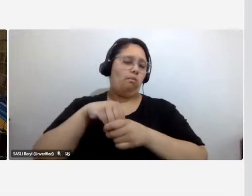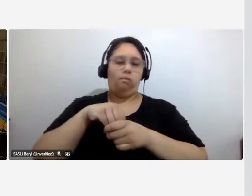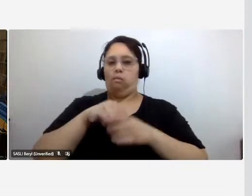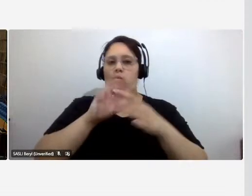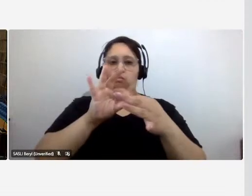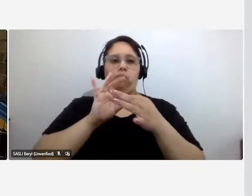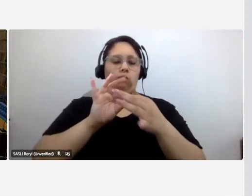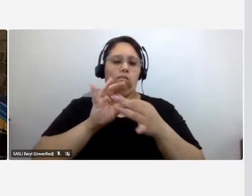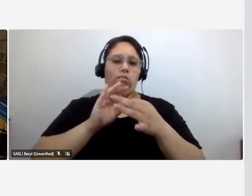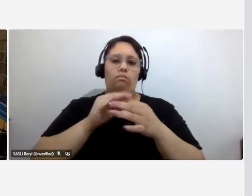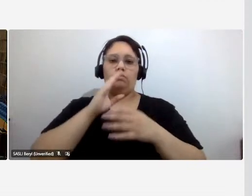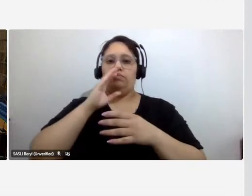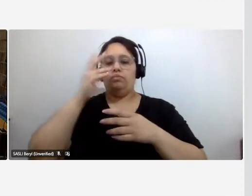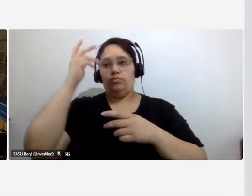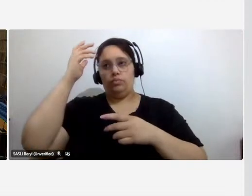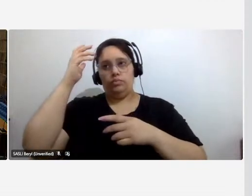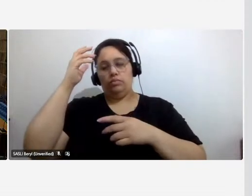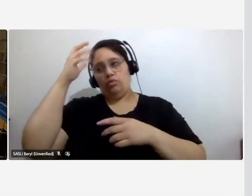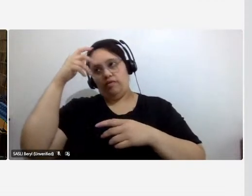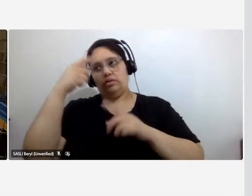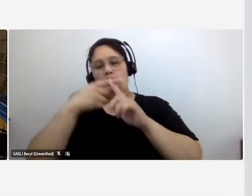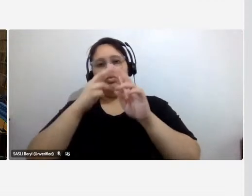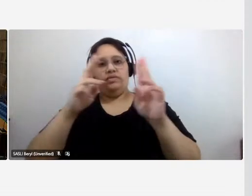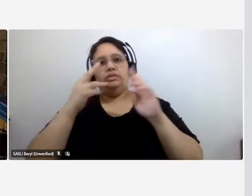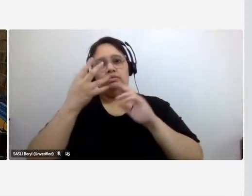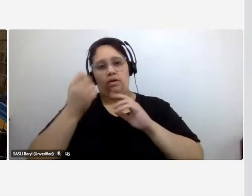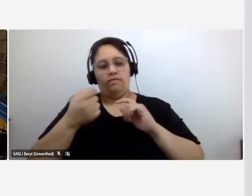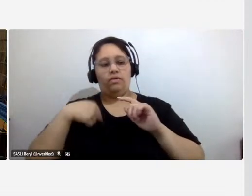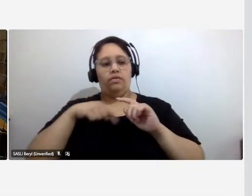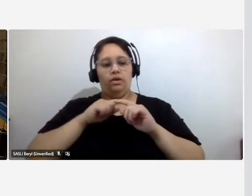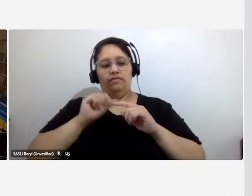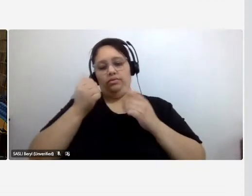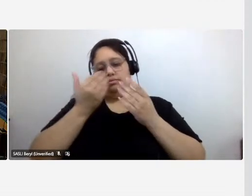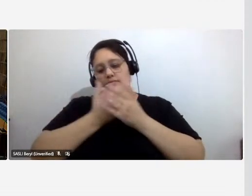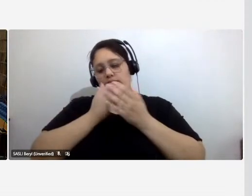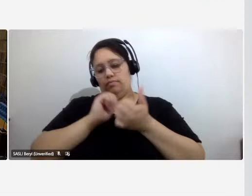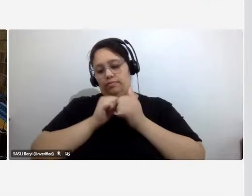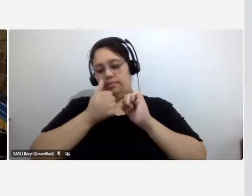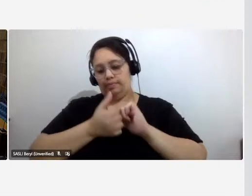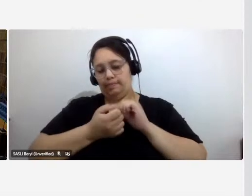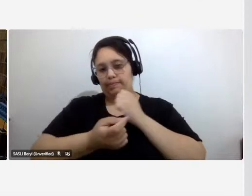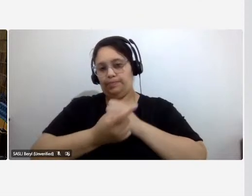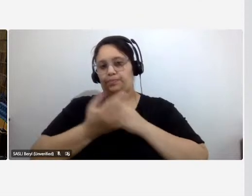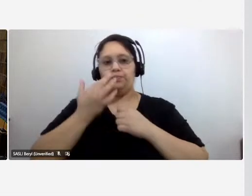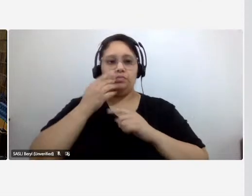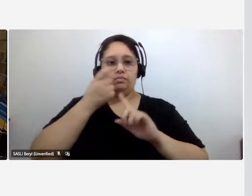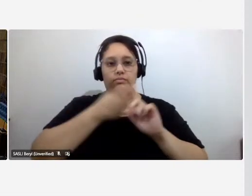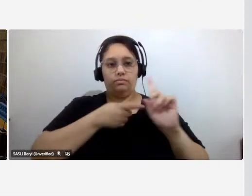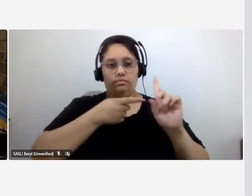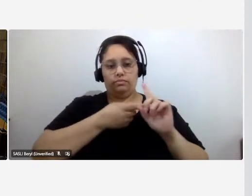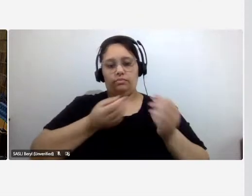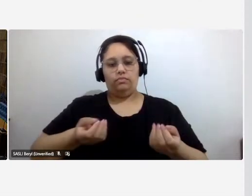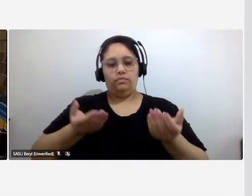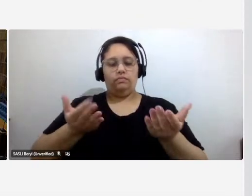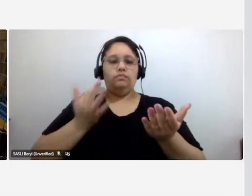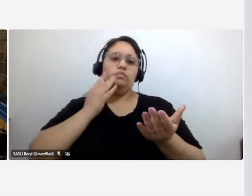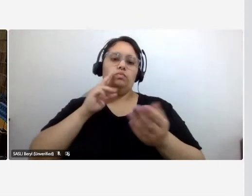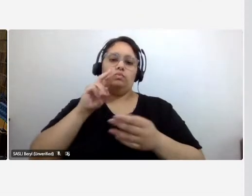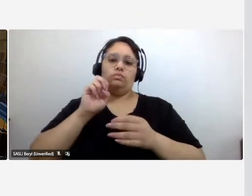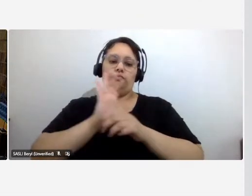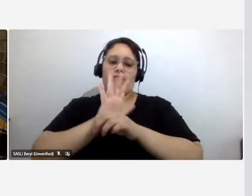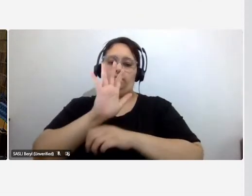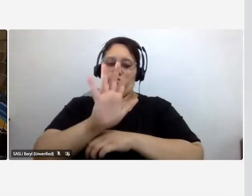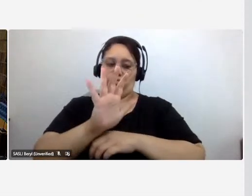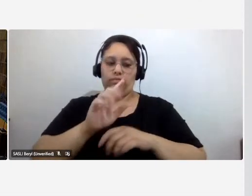engagement that the professor in the university had. We then had the first case for sport that he then issued in